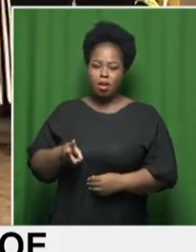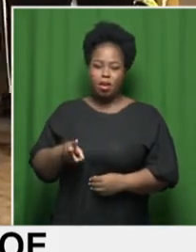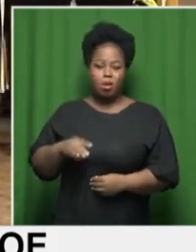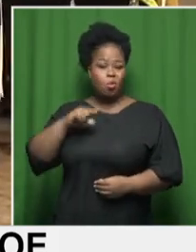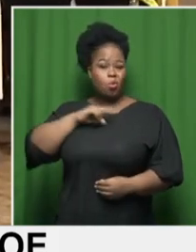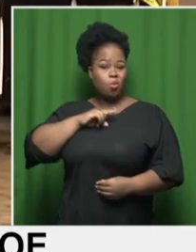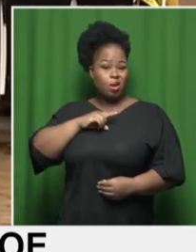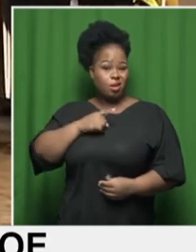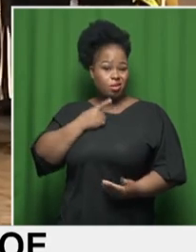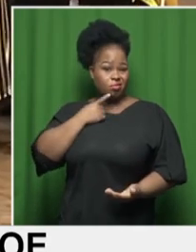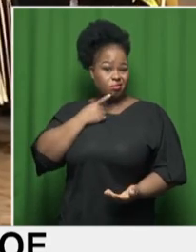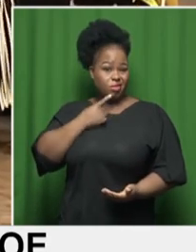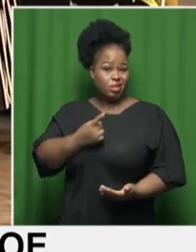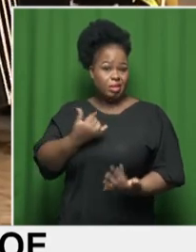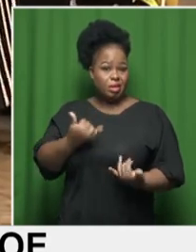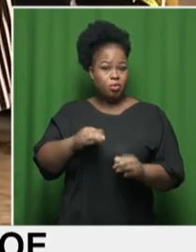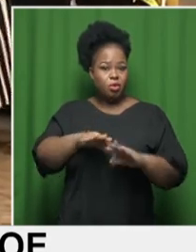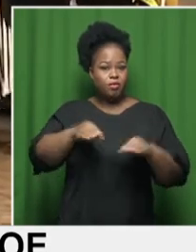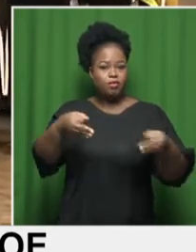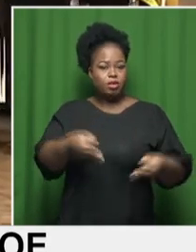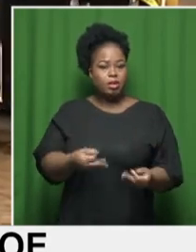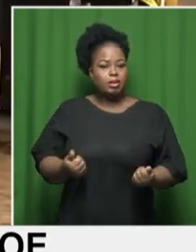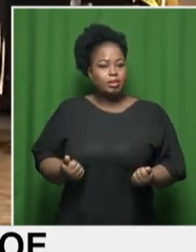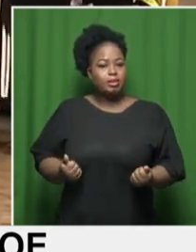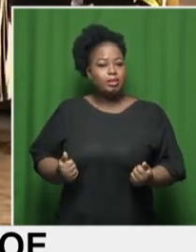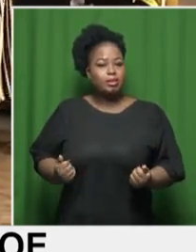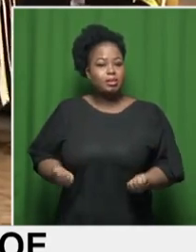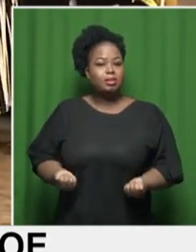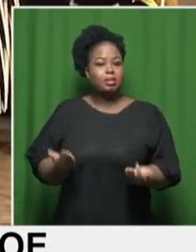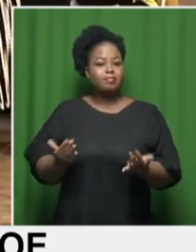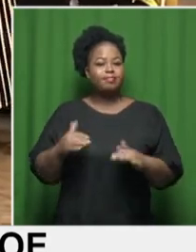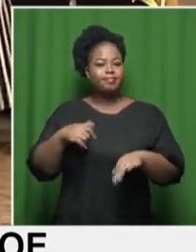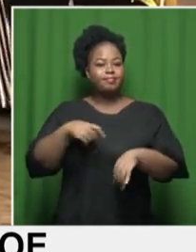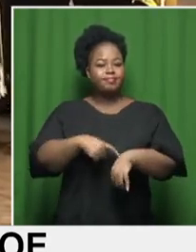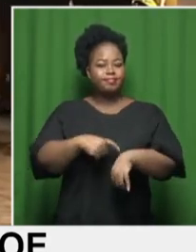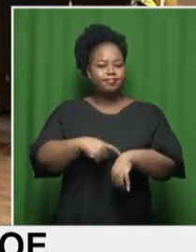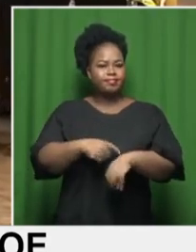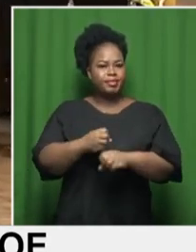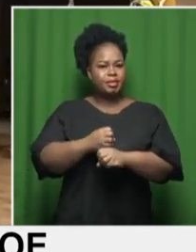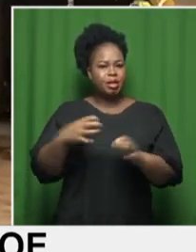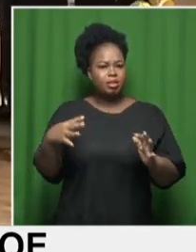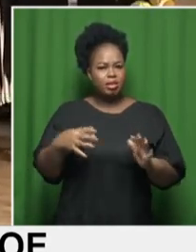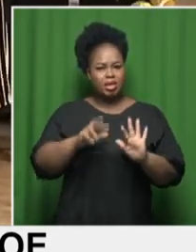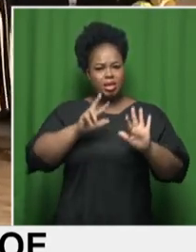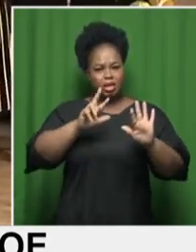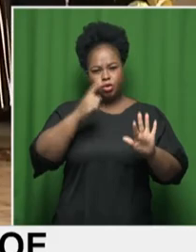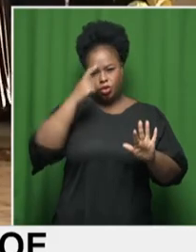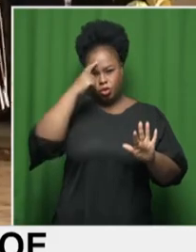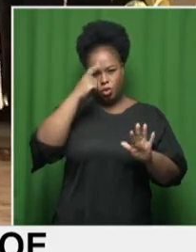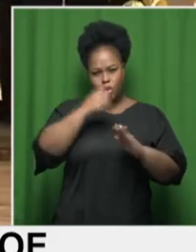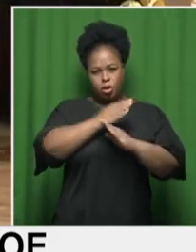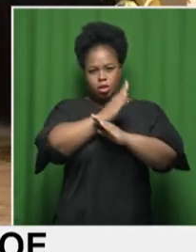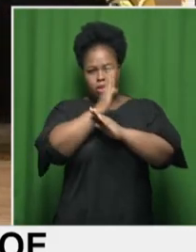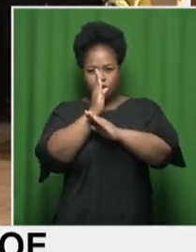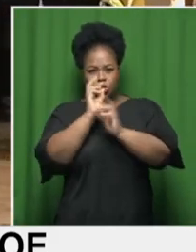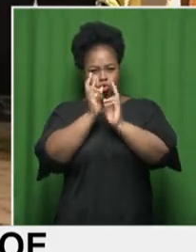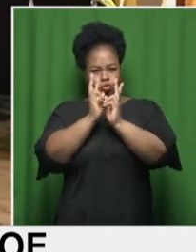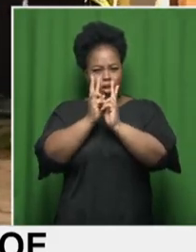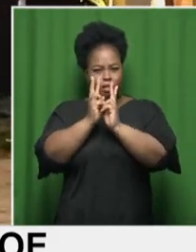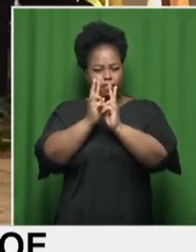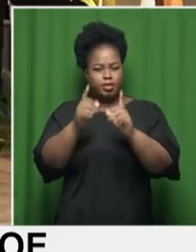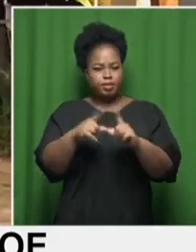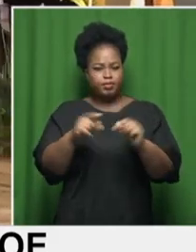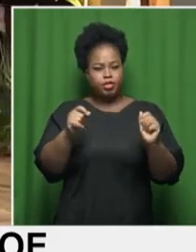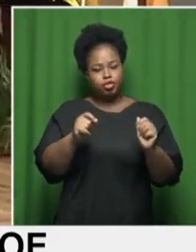plan, they said that the funeral service would start at 8 o'clock and then finish at around 12 o'clock, where they will be